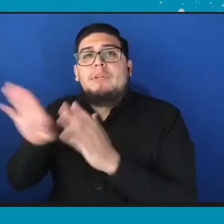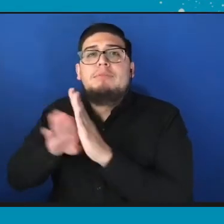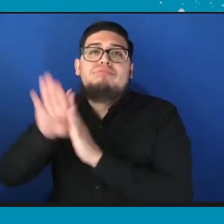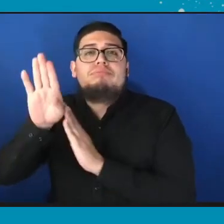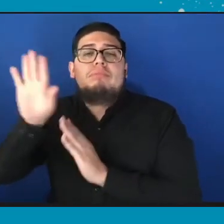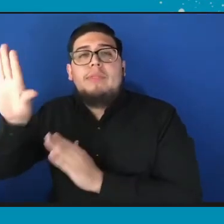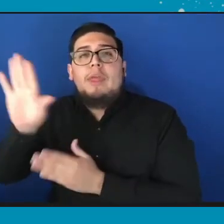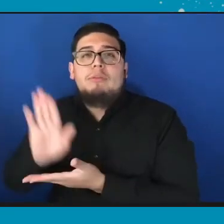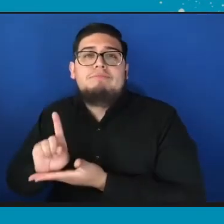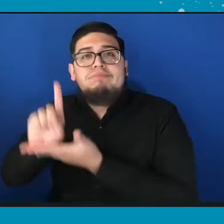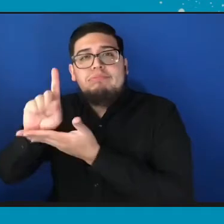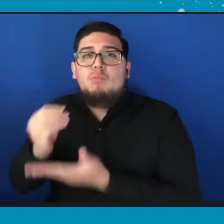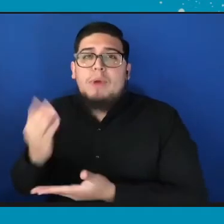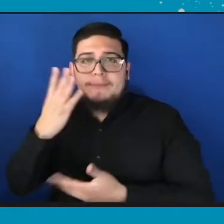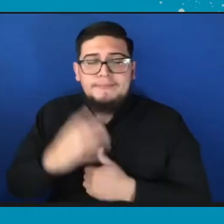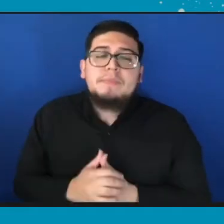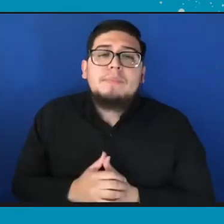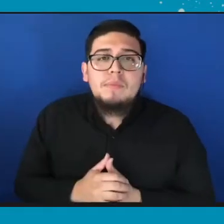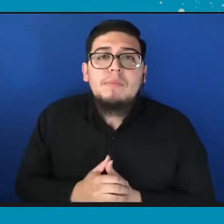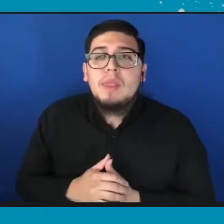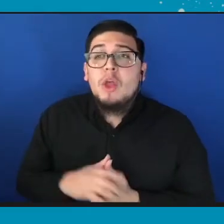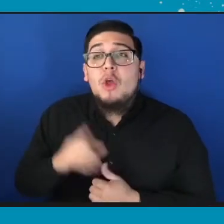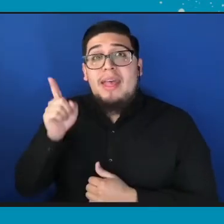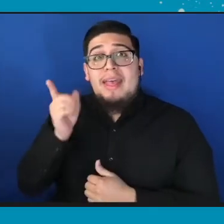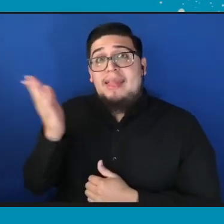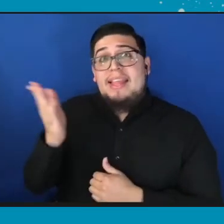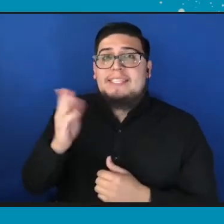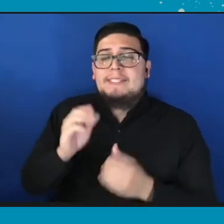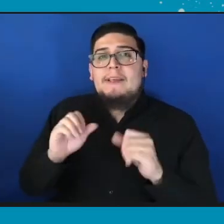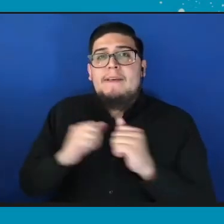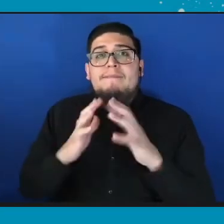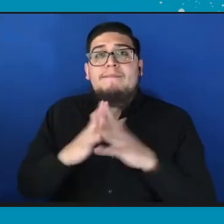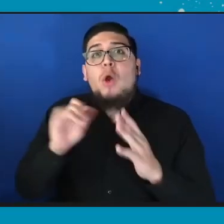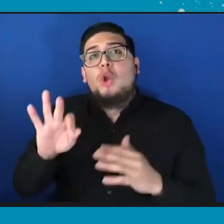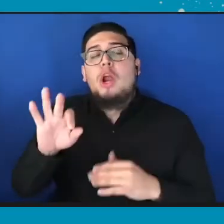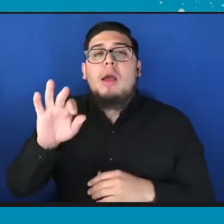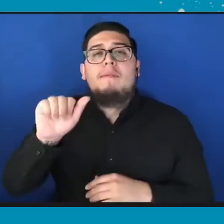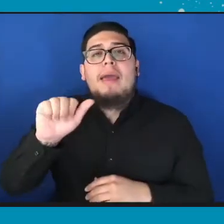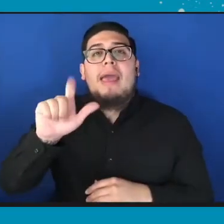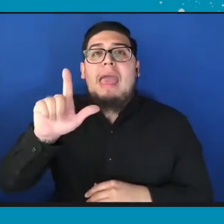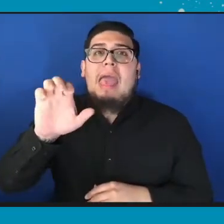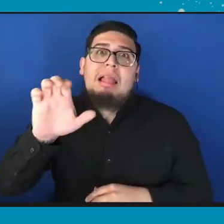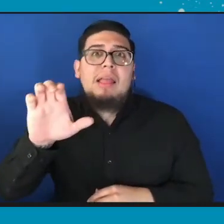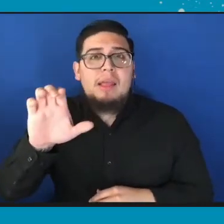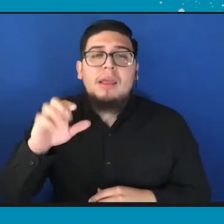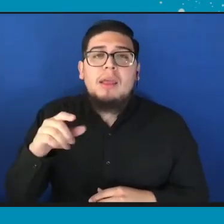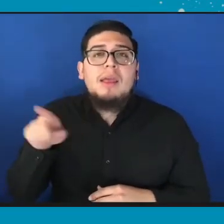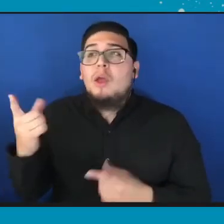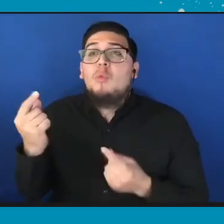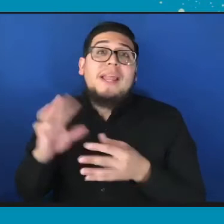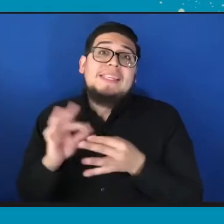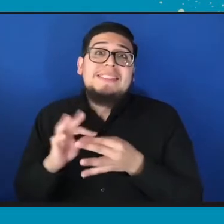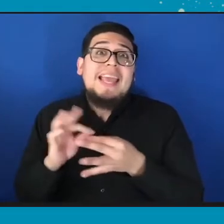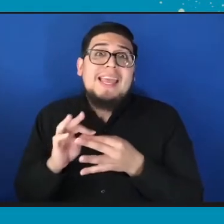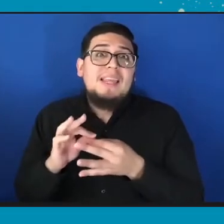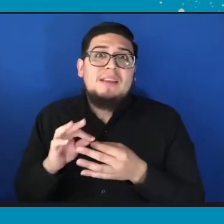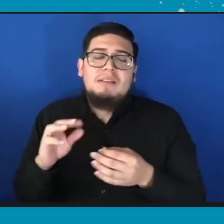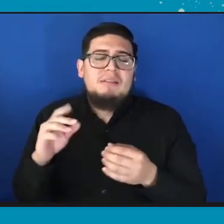So this is the founder of ALEC, and basically what he's saying is it's very similar to what you heard